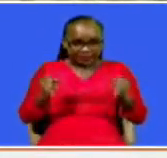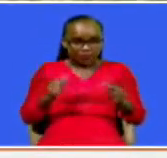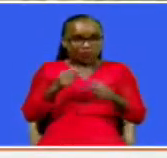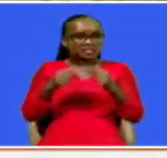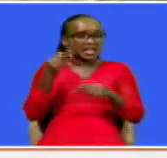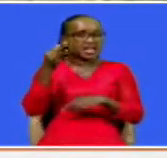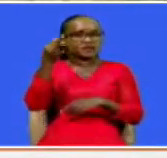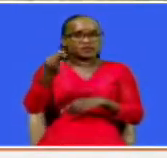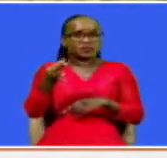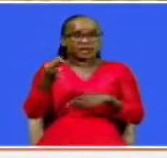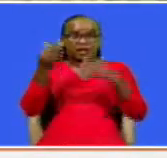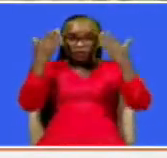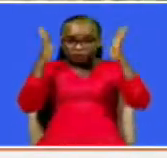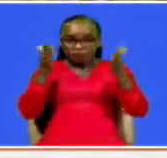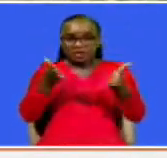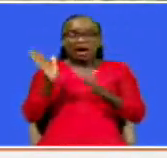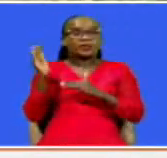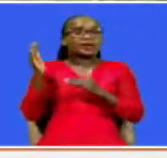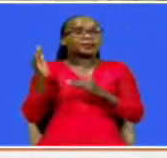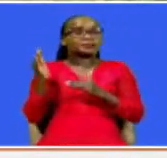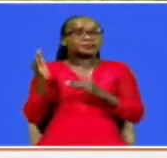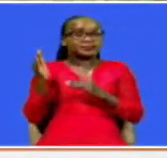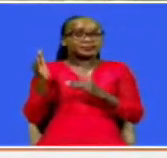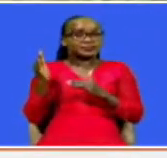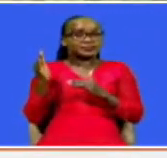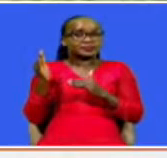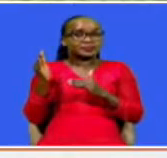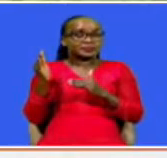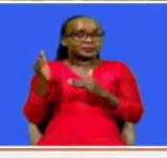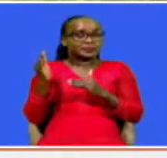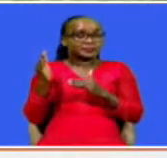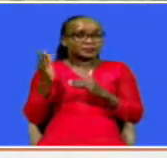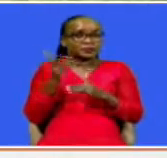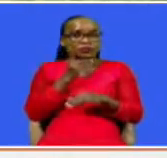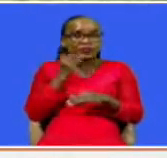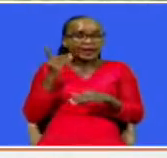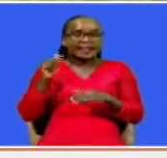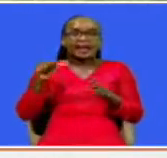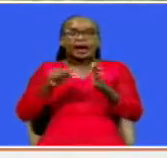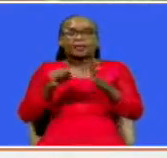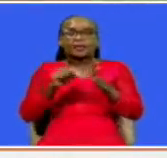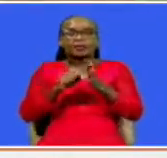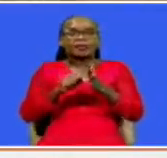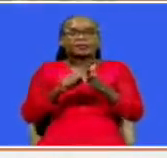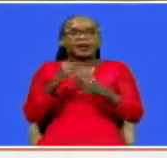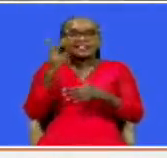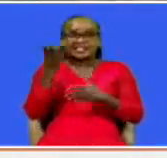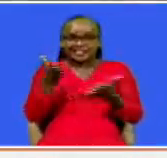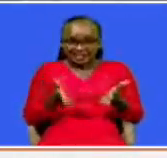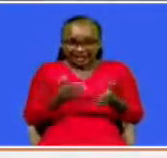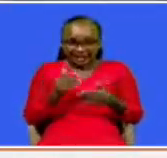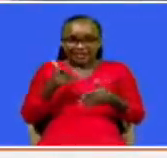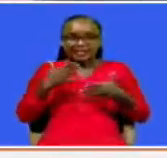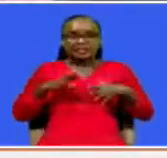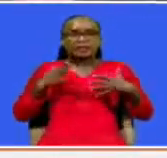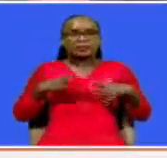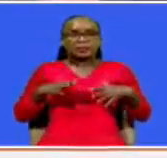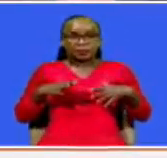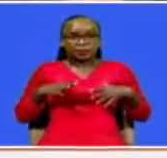kama hapa tutatarajia tu kama iendelee. Shinda ingine ambayo tumeona hapa, hii watu